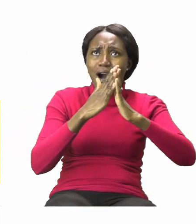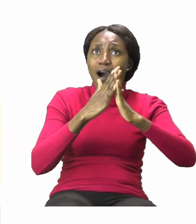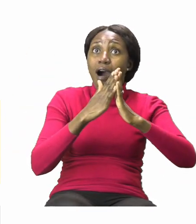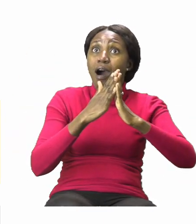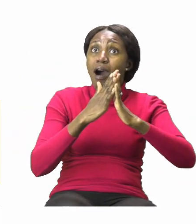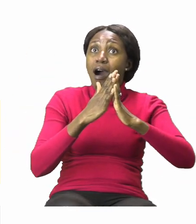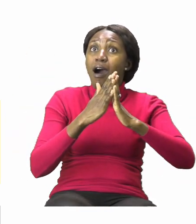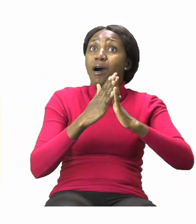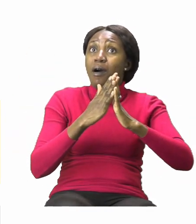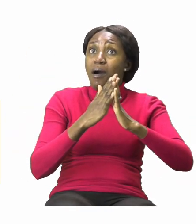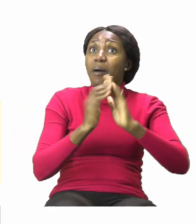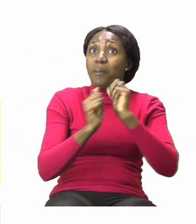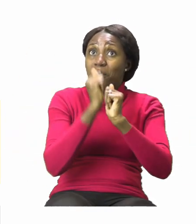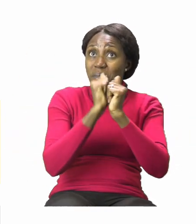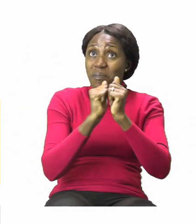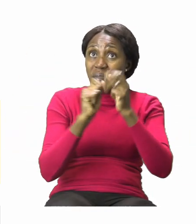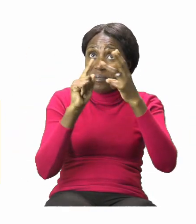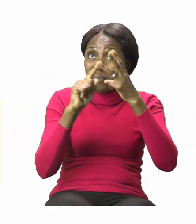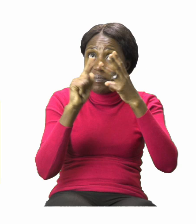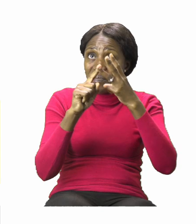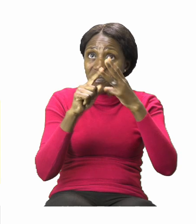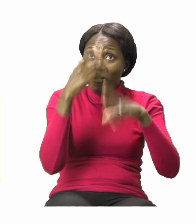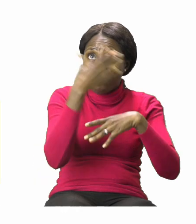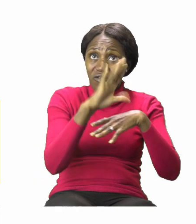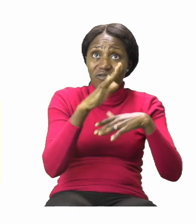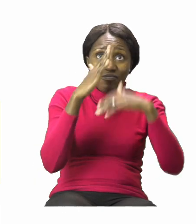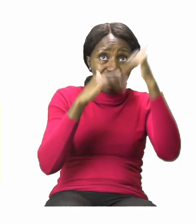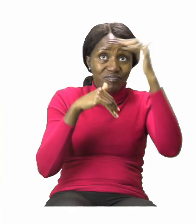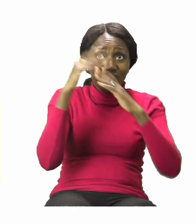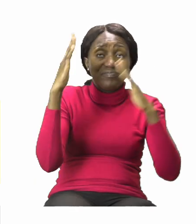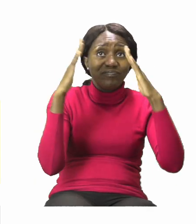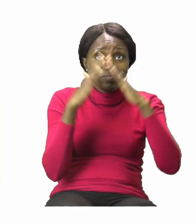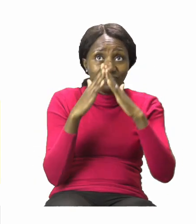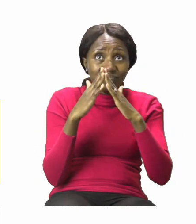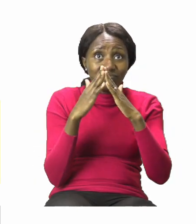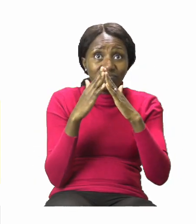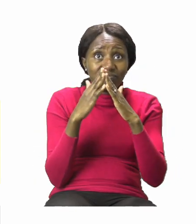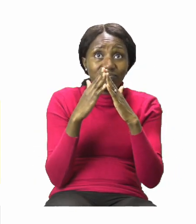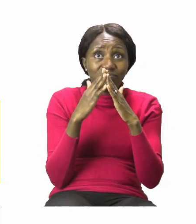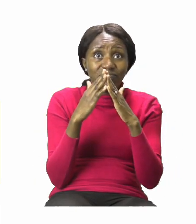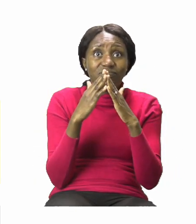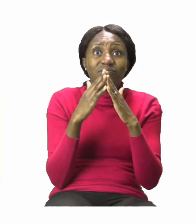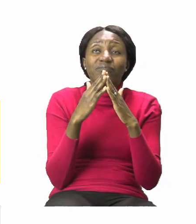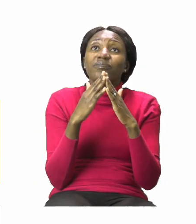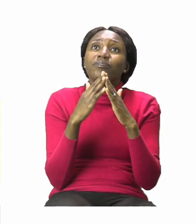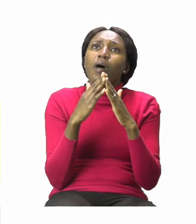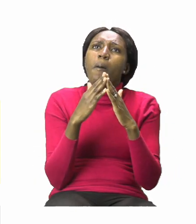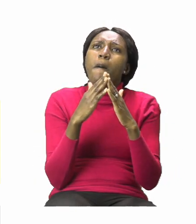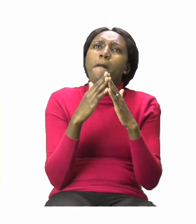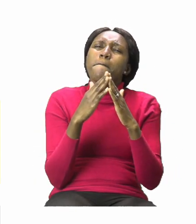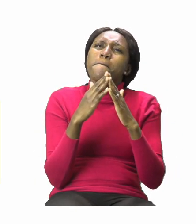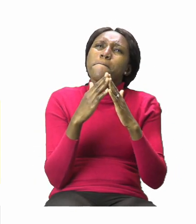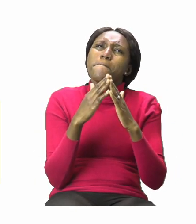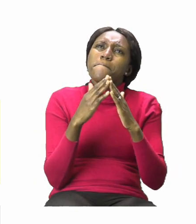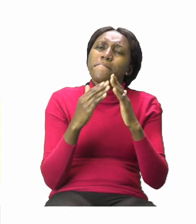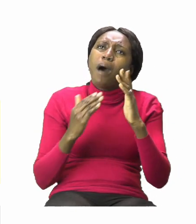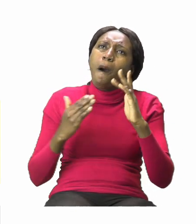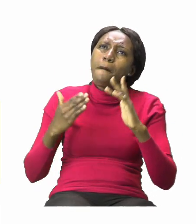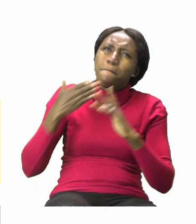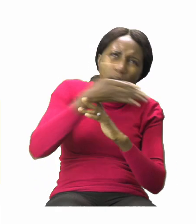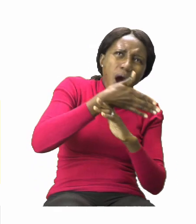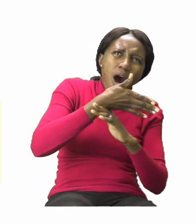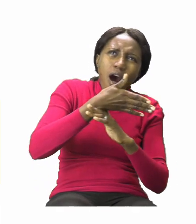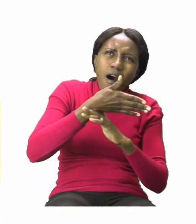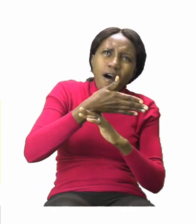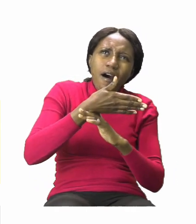had finished it and was actually closing the door. They got into the house and